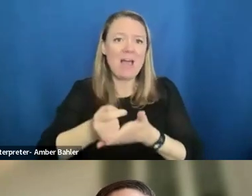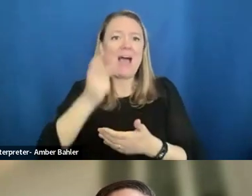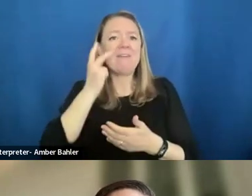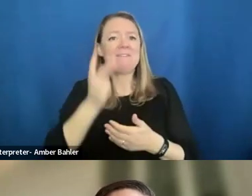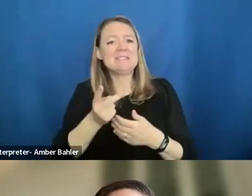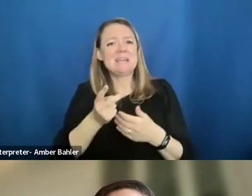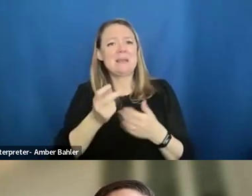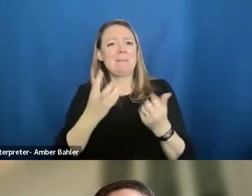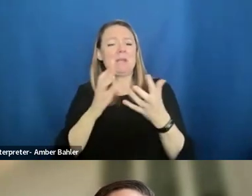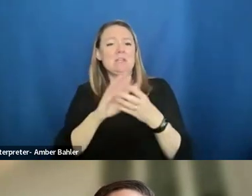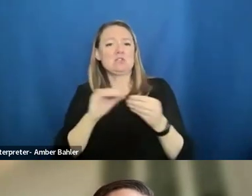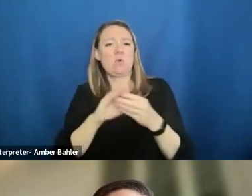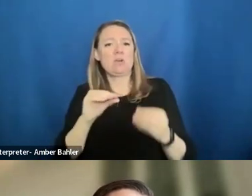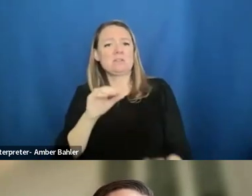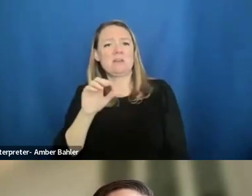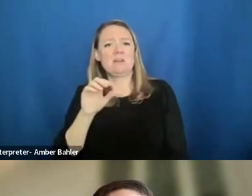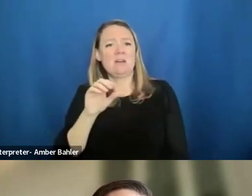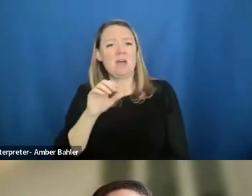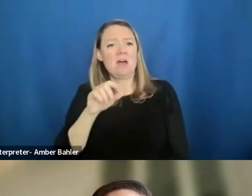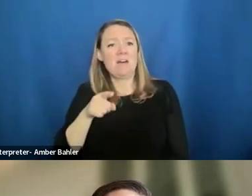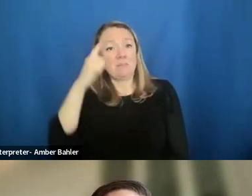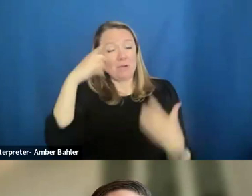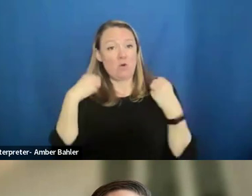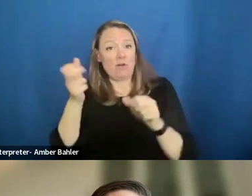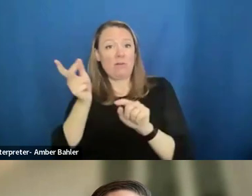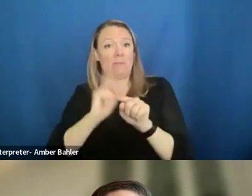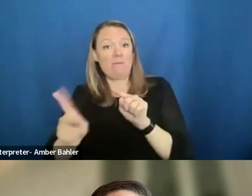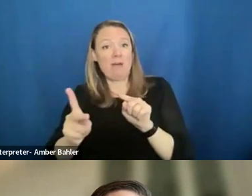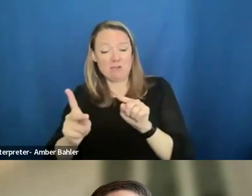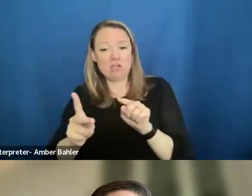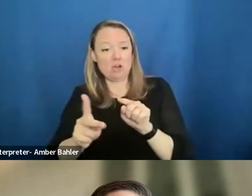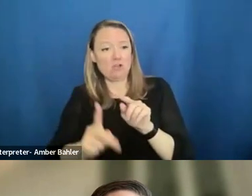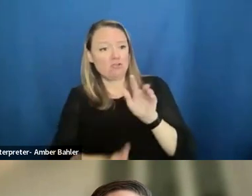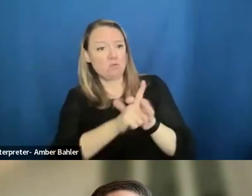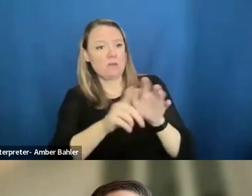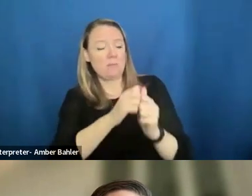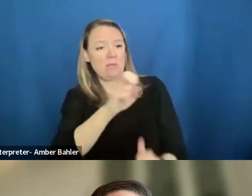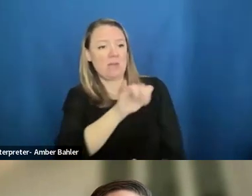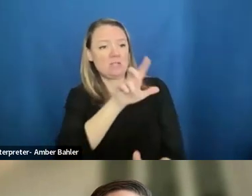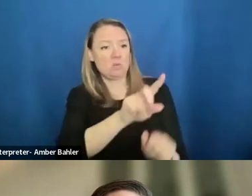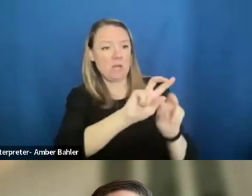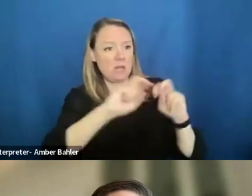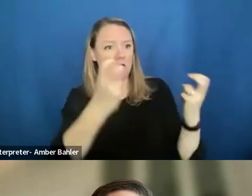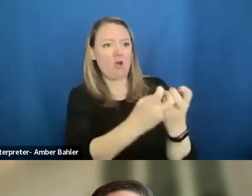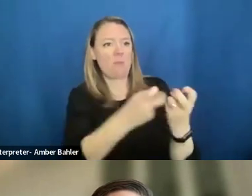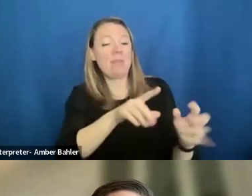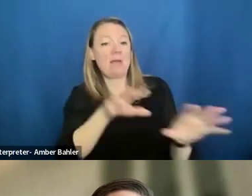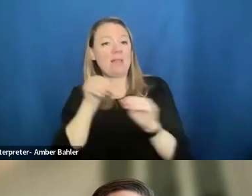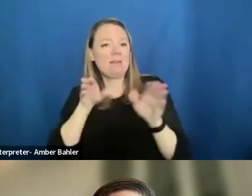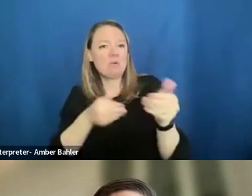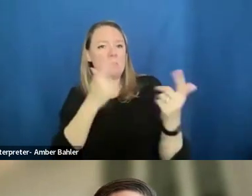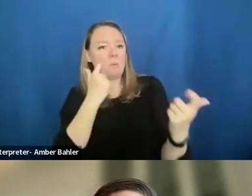SUD IOP group, an intensive outpatient group setting, and the MHP leaves the room crying, like they can't handle it. There's the, and you